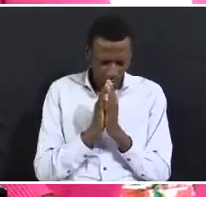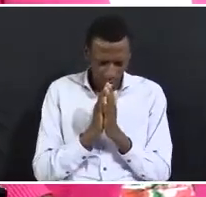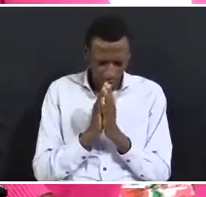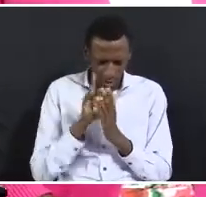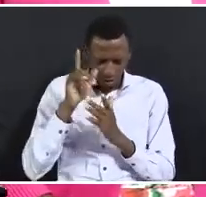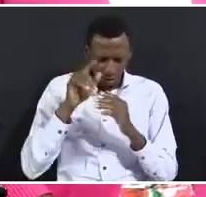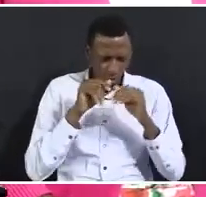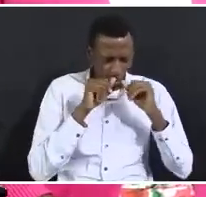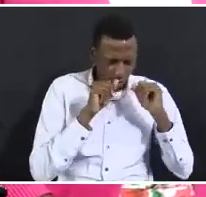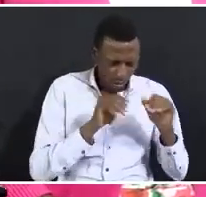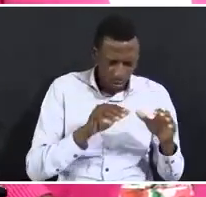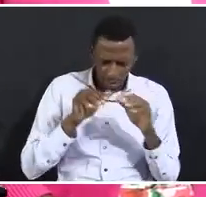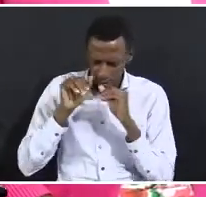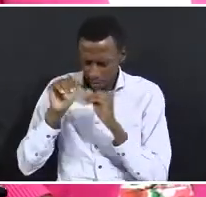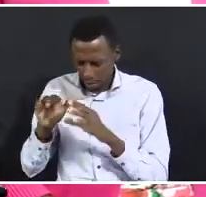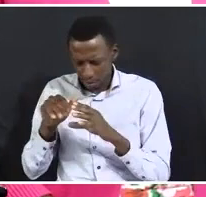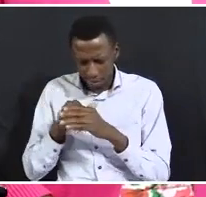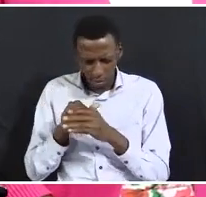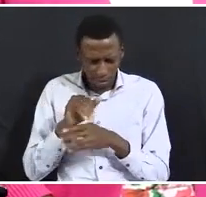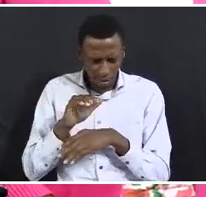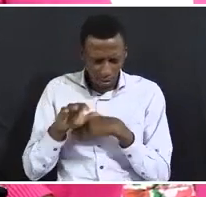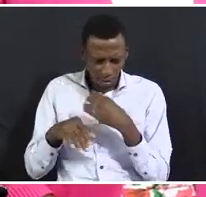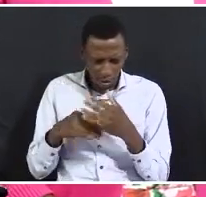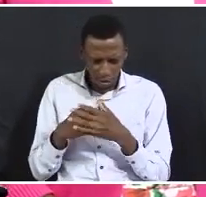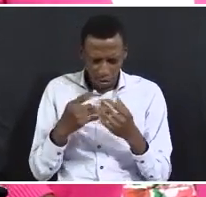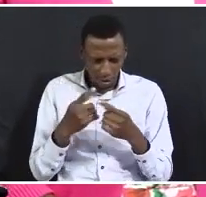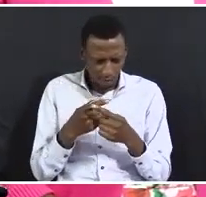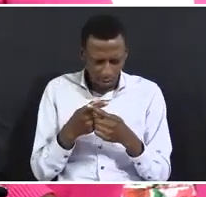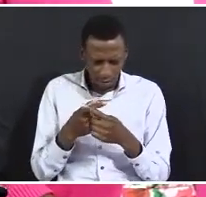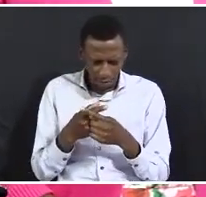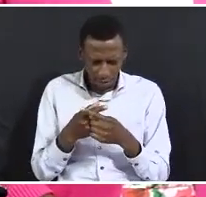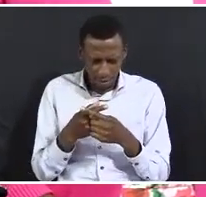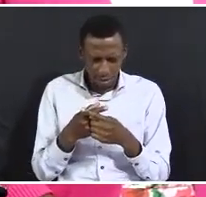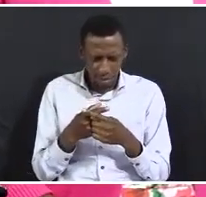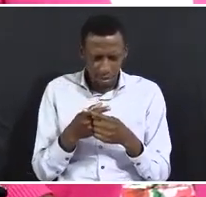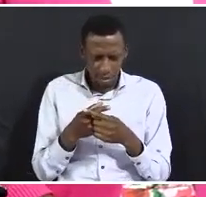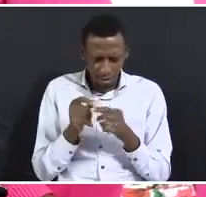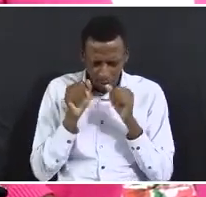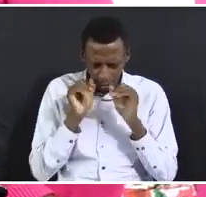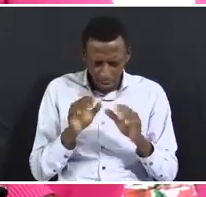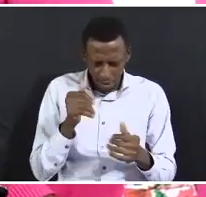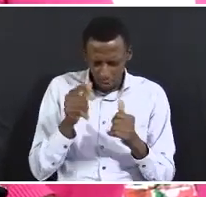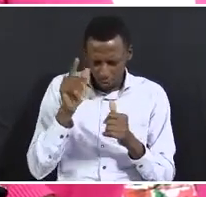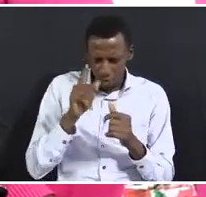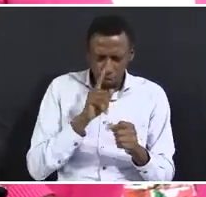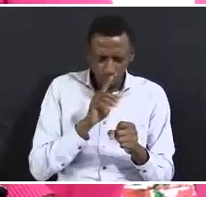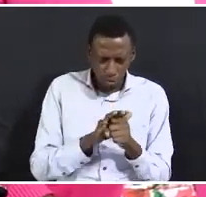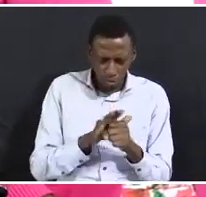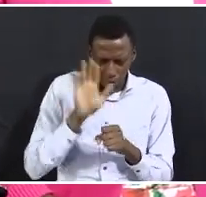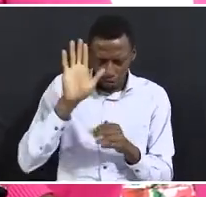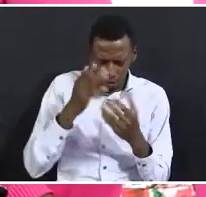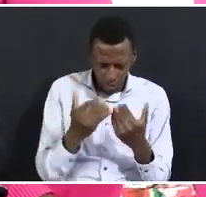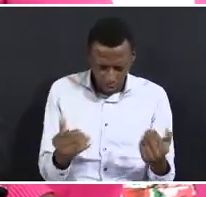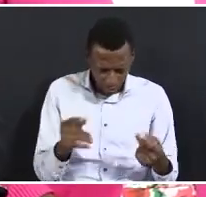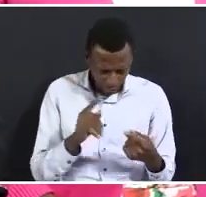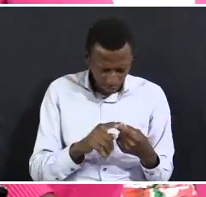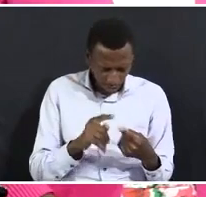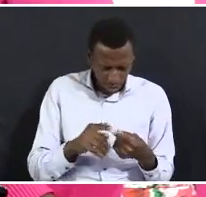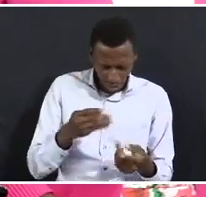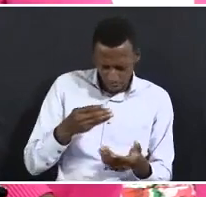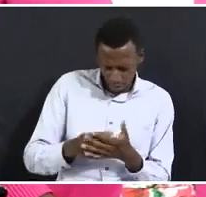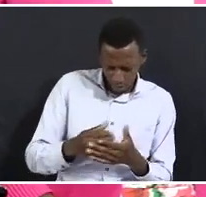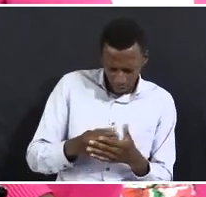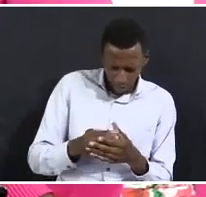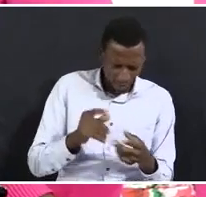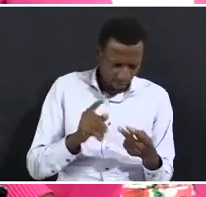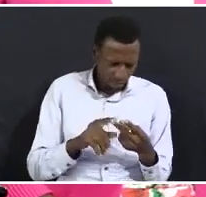you bless them with all sorts of blessings that you have promised to your children. Blessings of finances, blessings